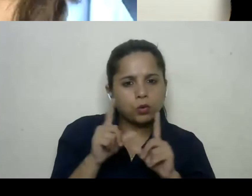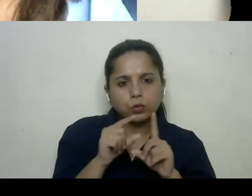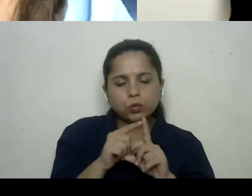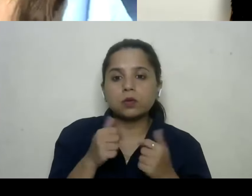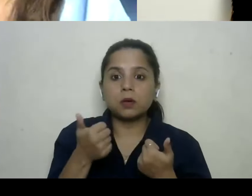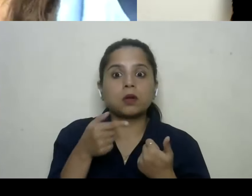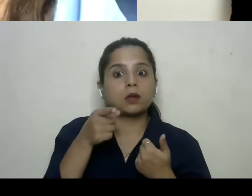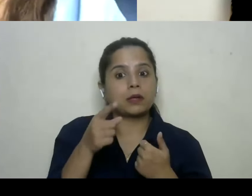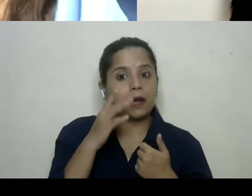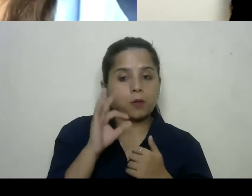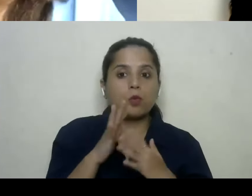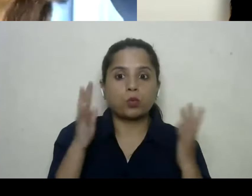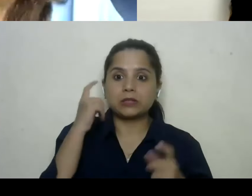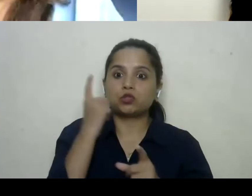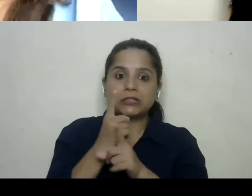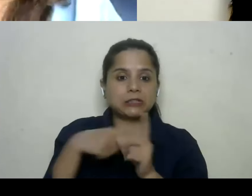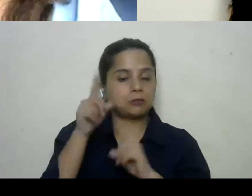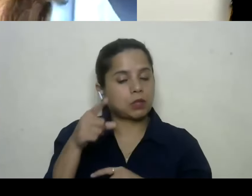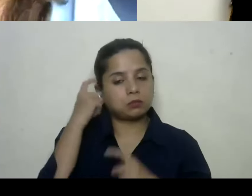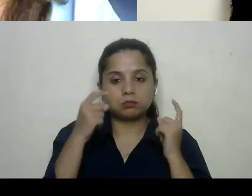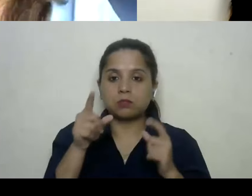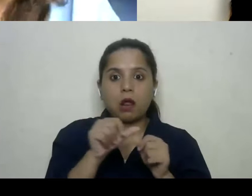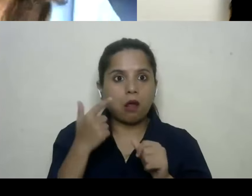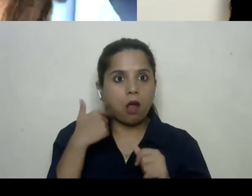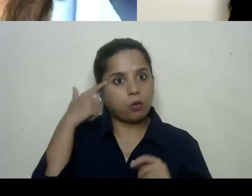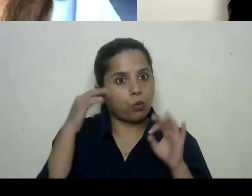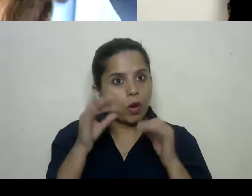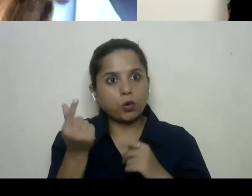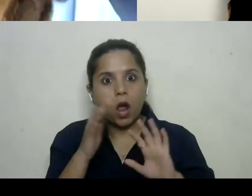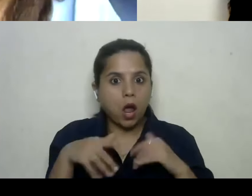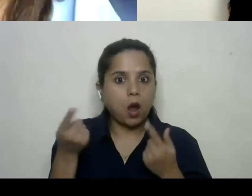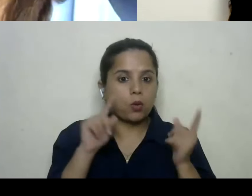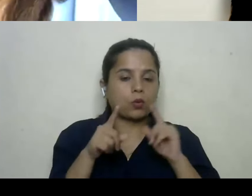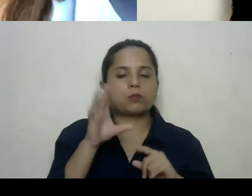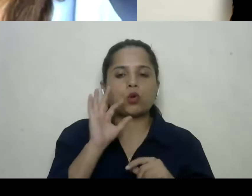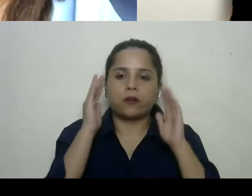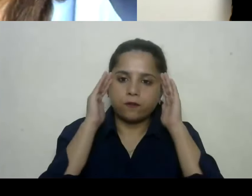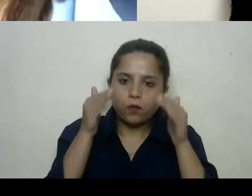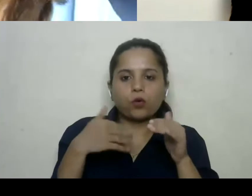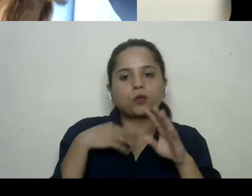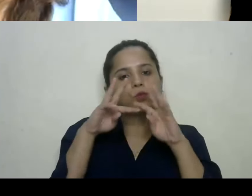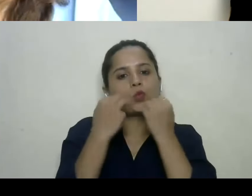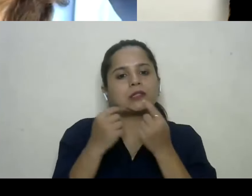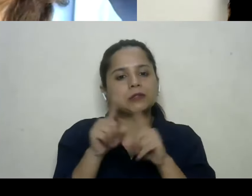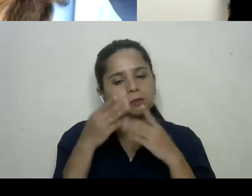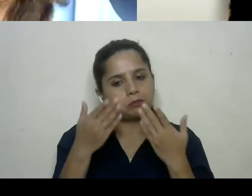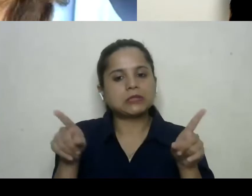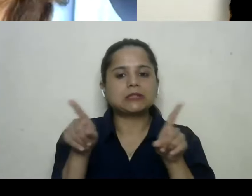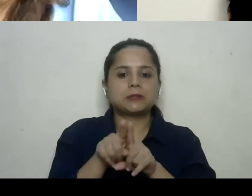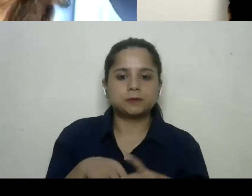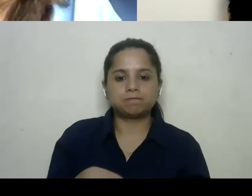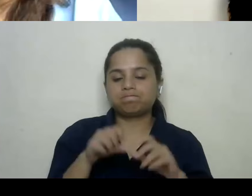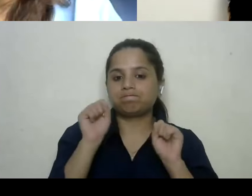what say major concern that teachers should be having, and that is why the focus of our workshop is also exactly that.